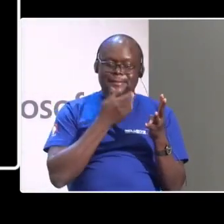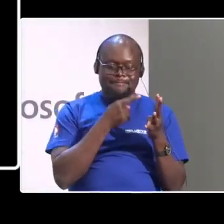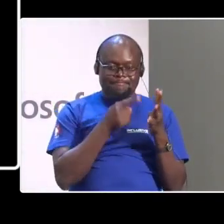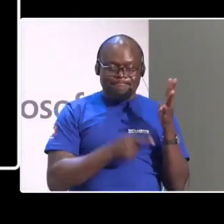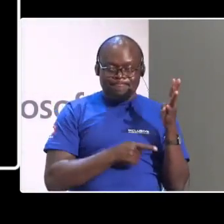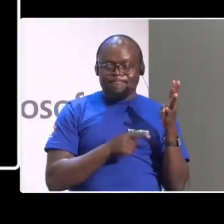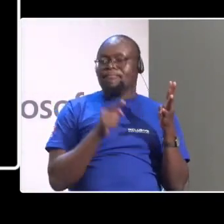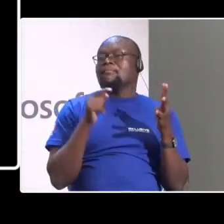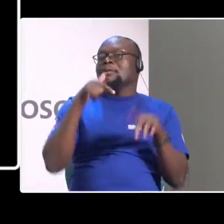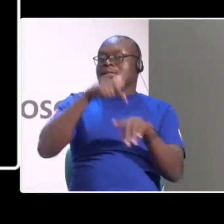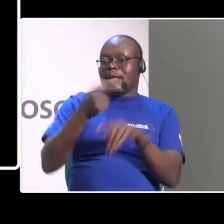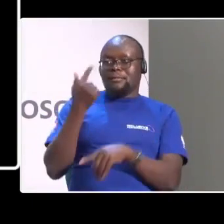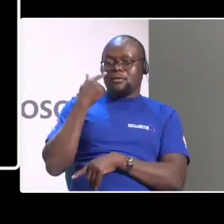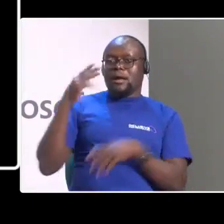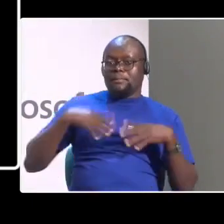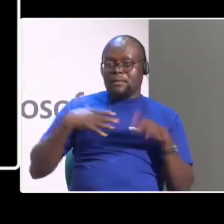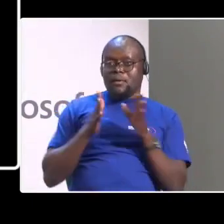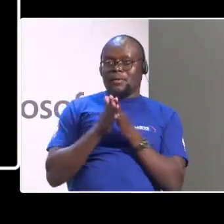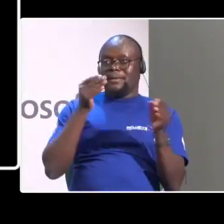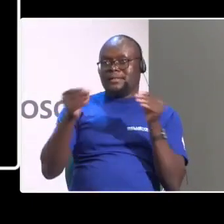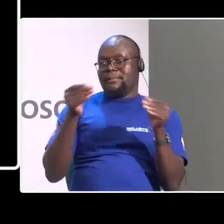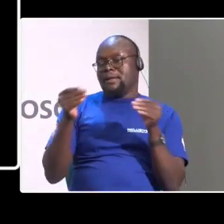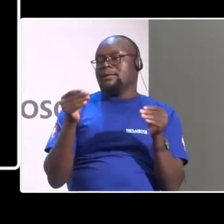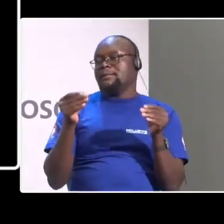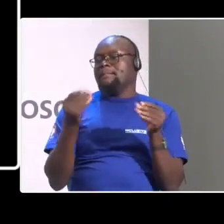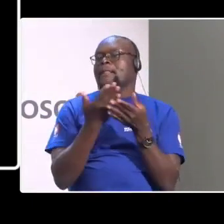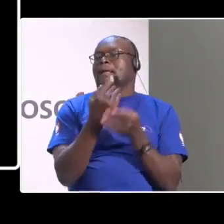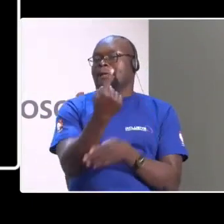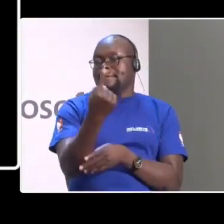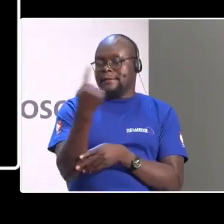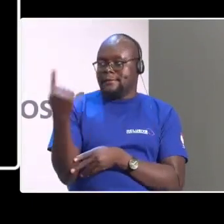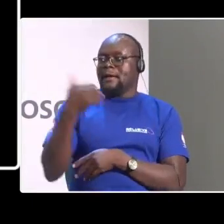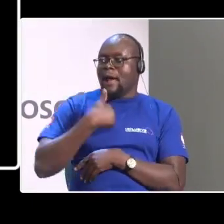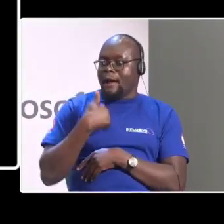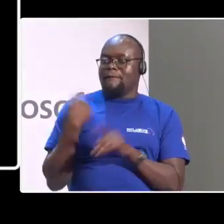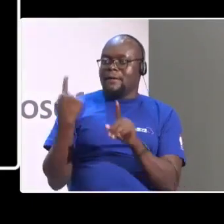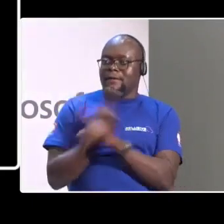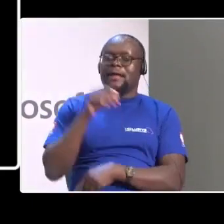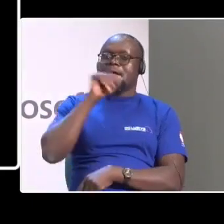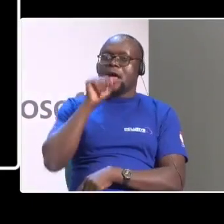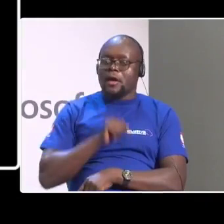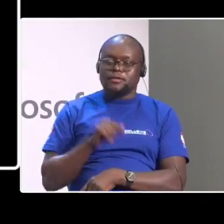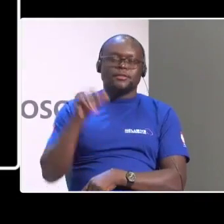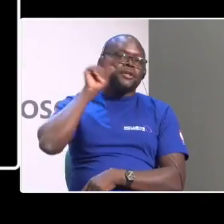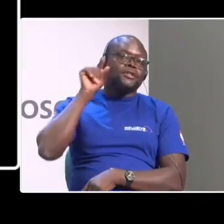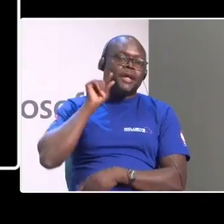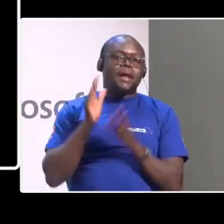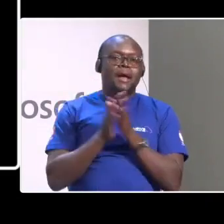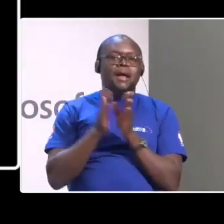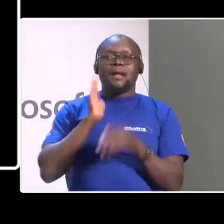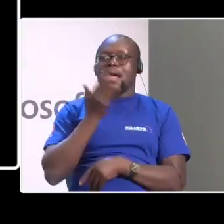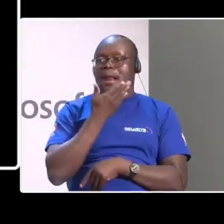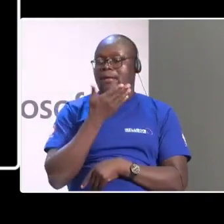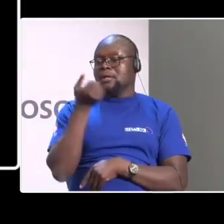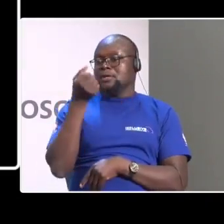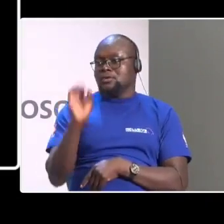And even when you look at people with disabilities, everyone is having a different age, gender, and race. So